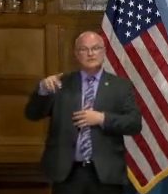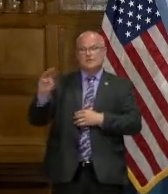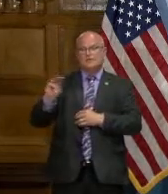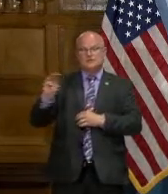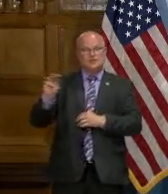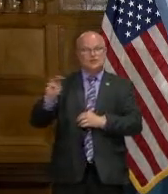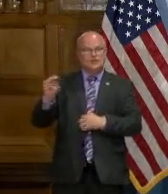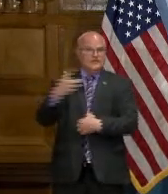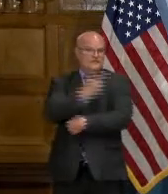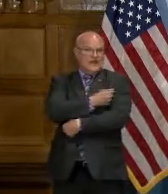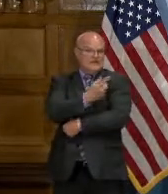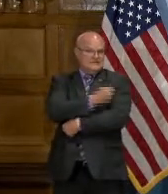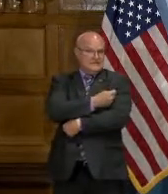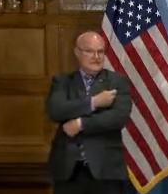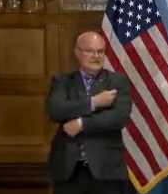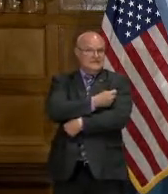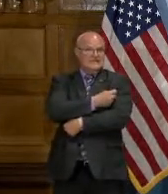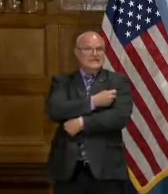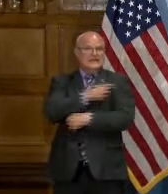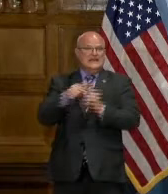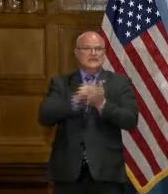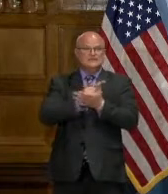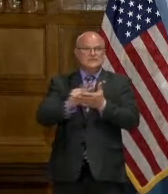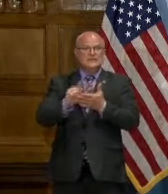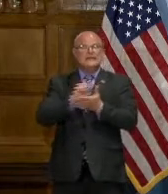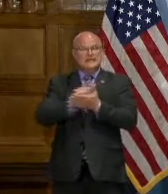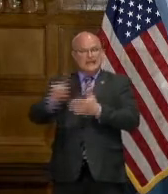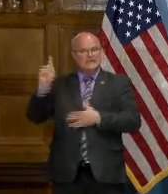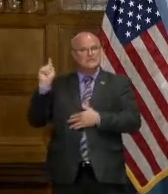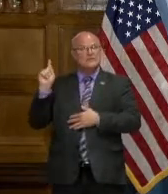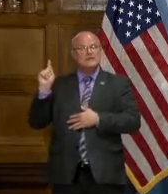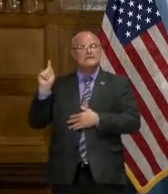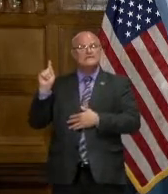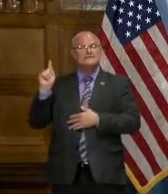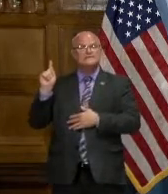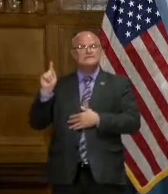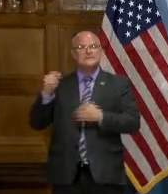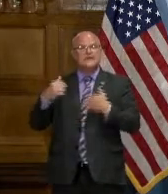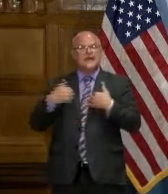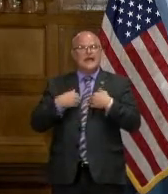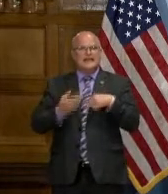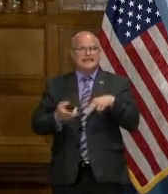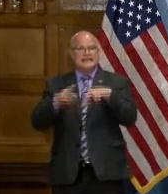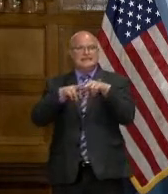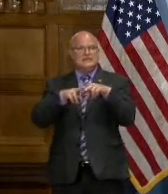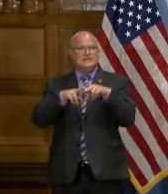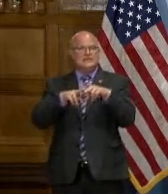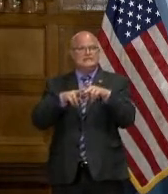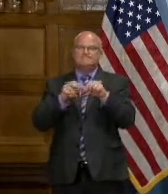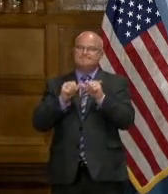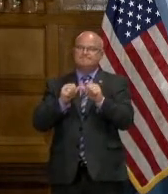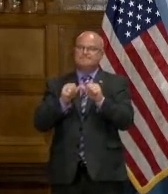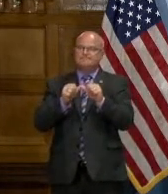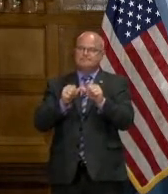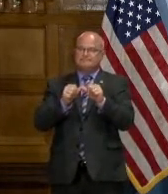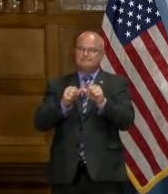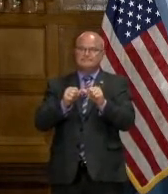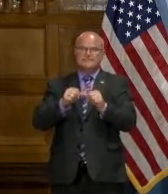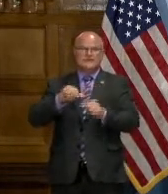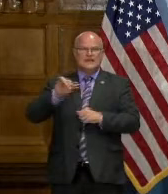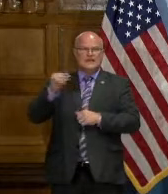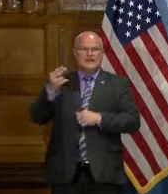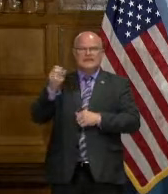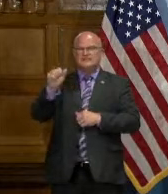Moderna vaccines supplied this week and last week. We've had an increase, which will continue. The